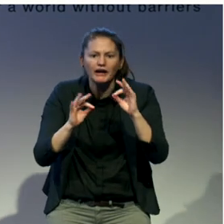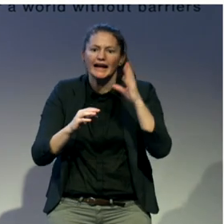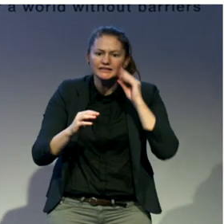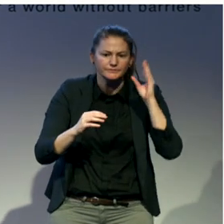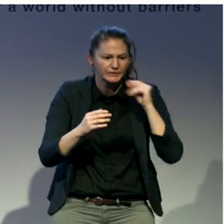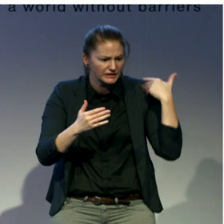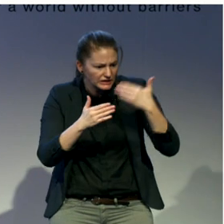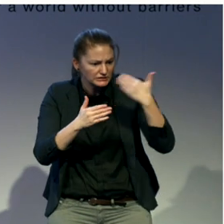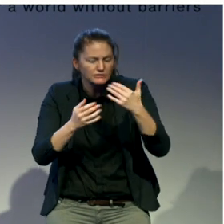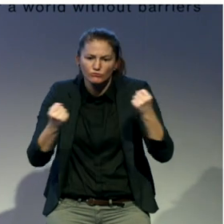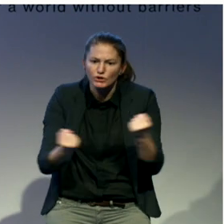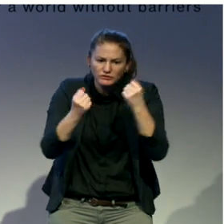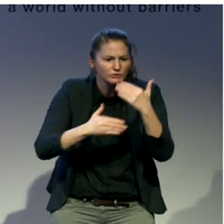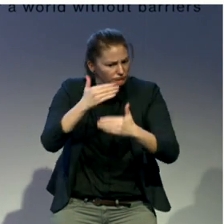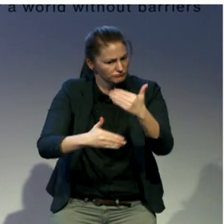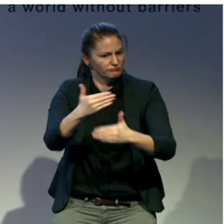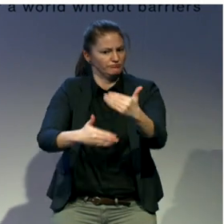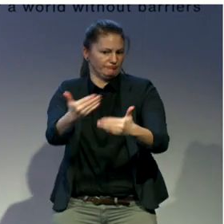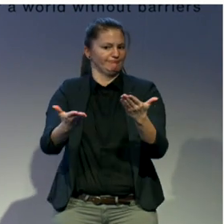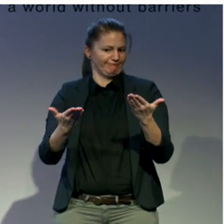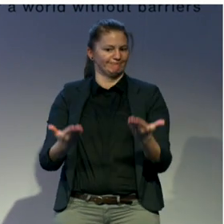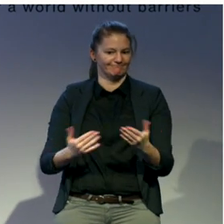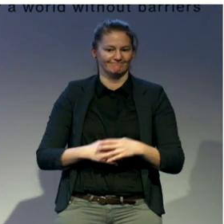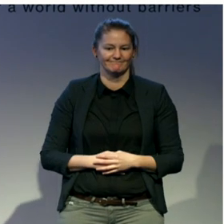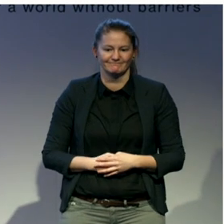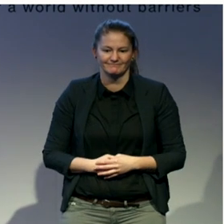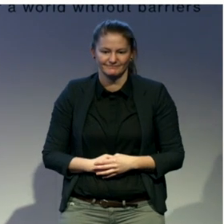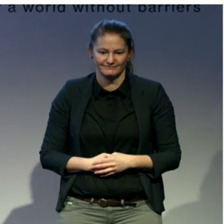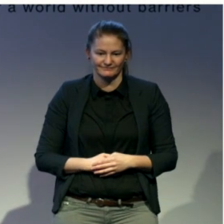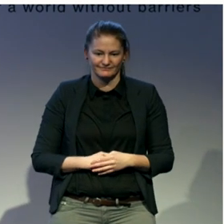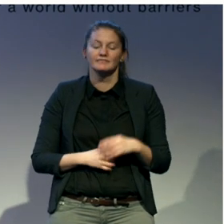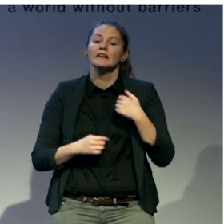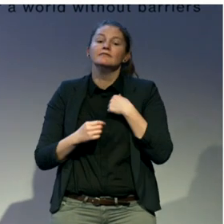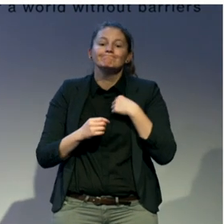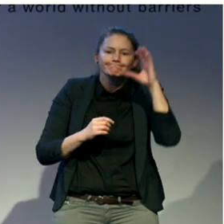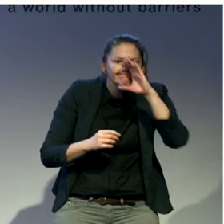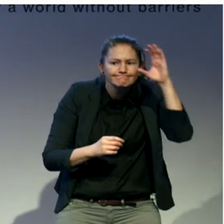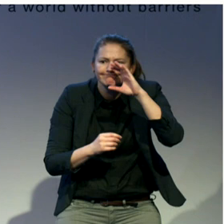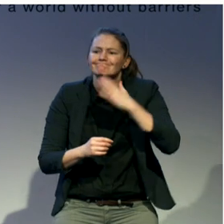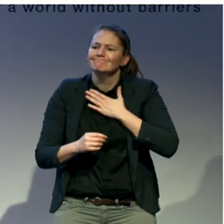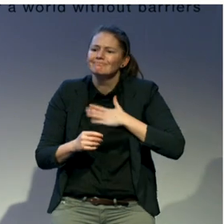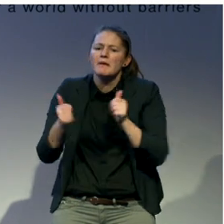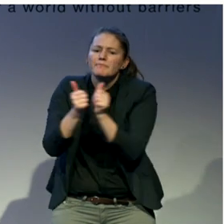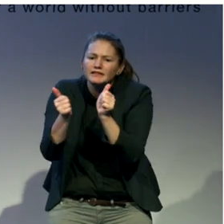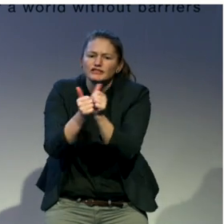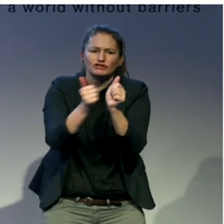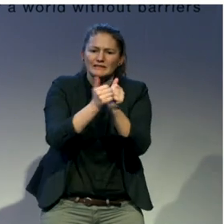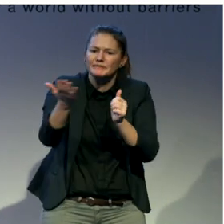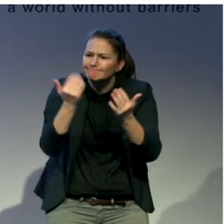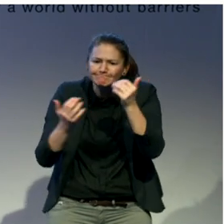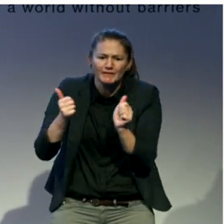us for this journey and promote the vision of zero barriers for women with psychosocial disabilities and continue developing the